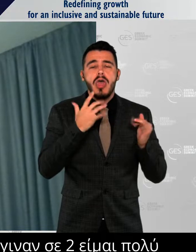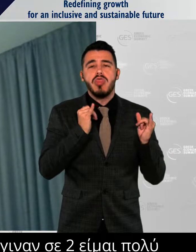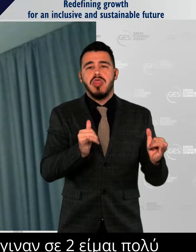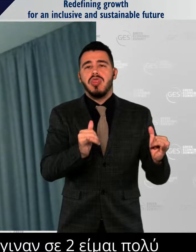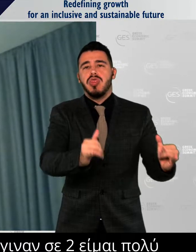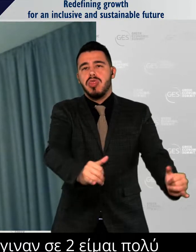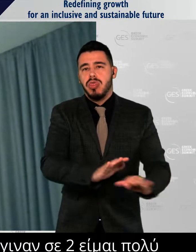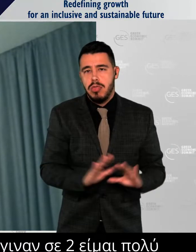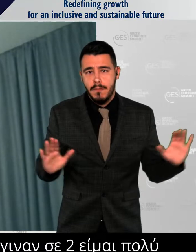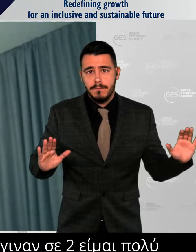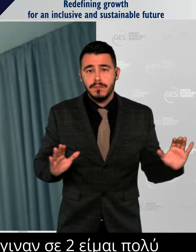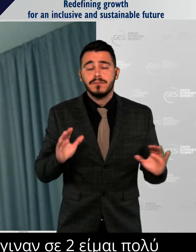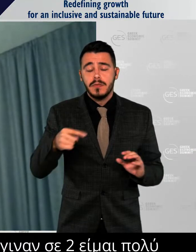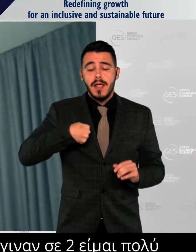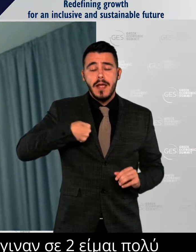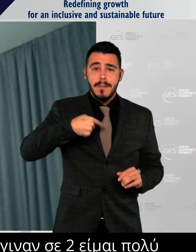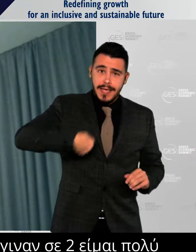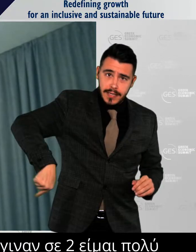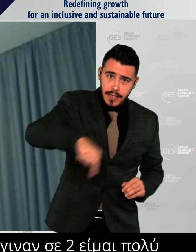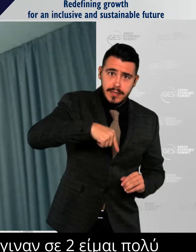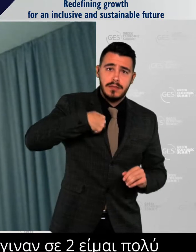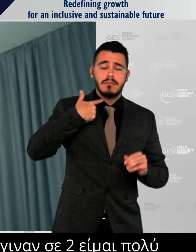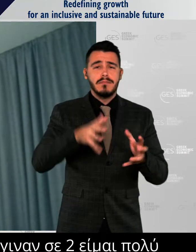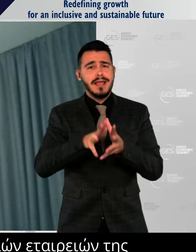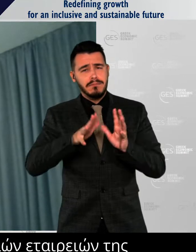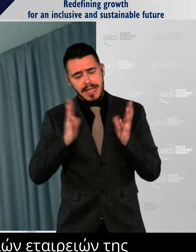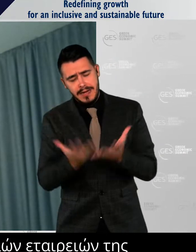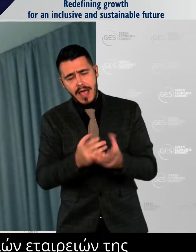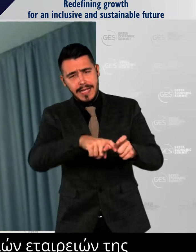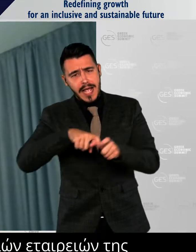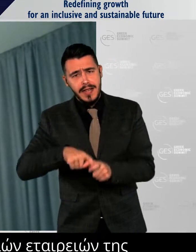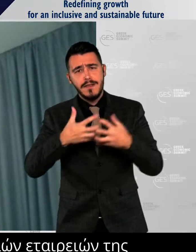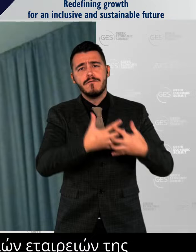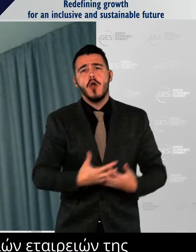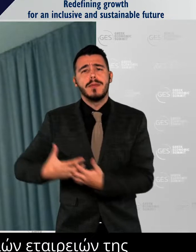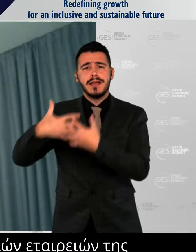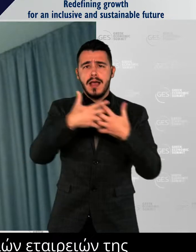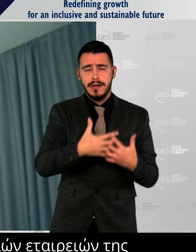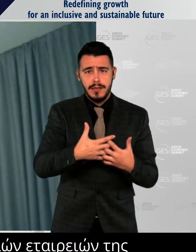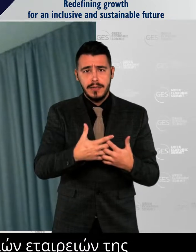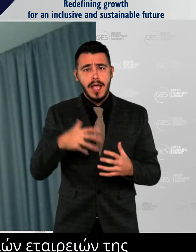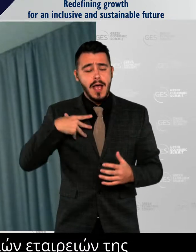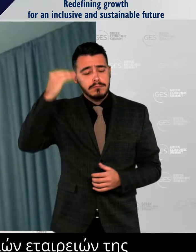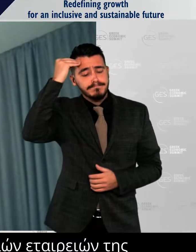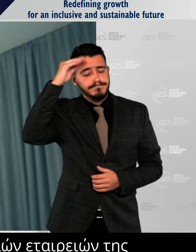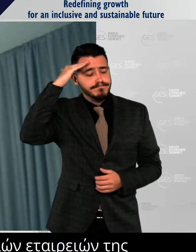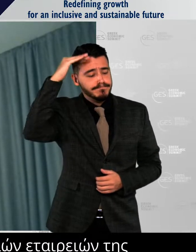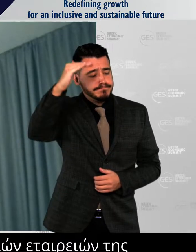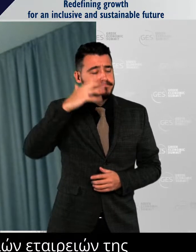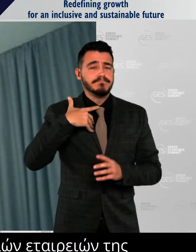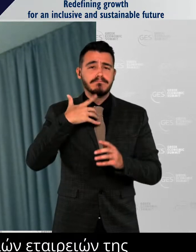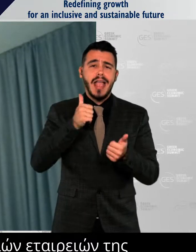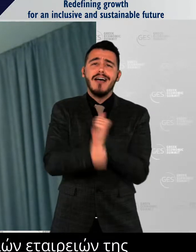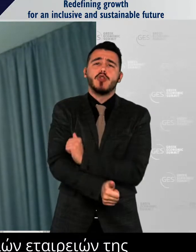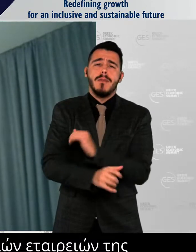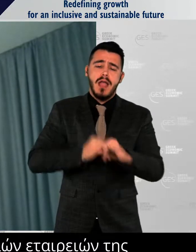industry that are committed to power an inclusive future for all. I believe the core of our industry through our